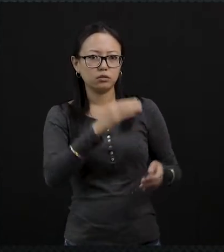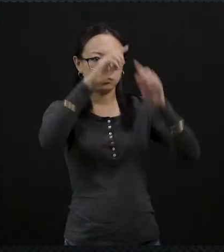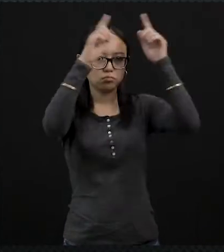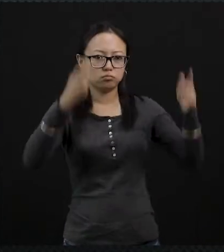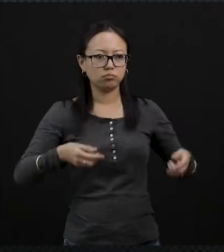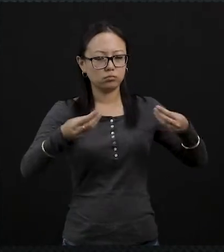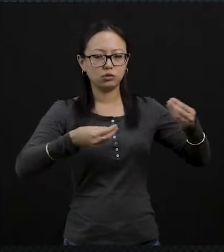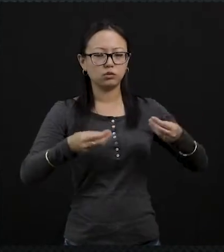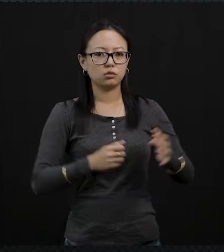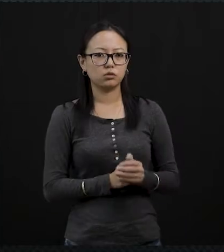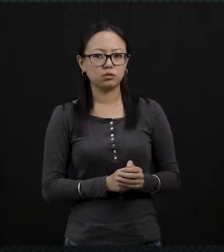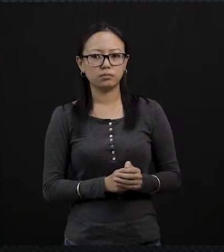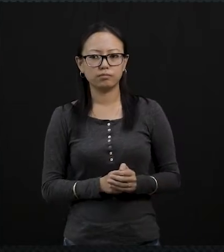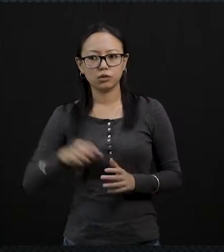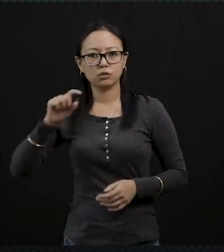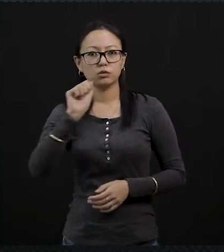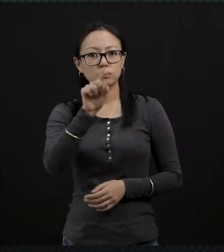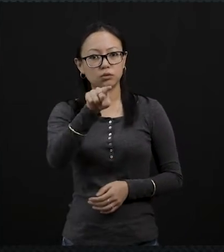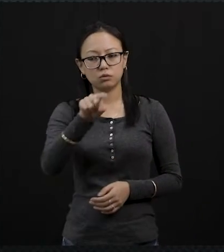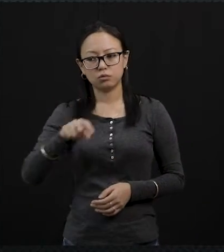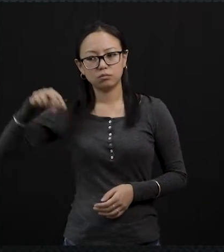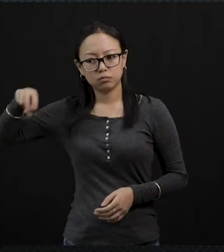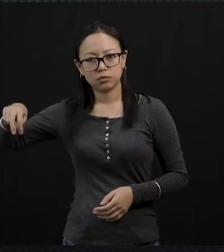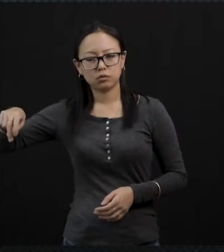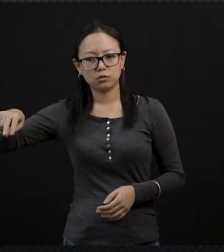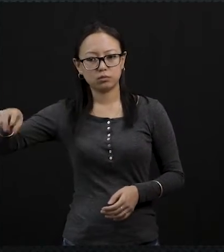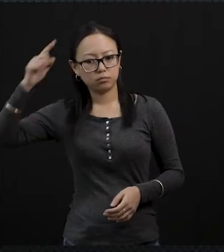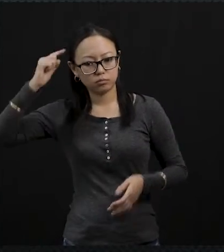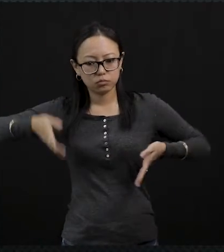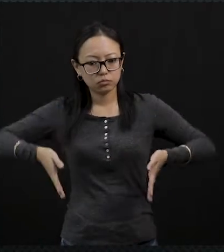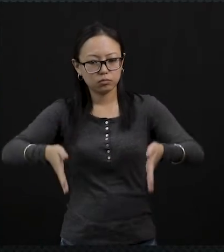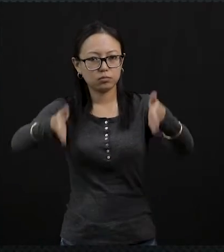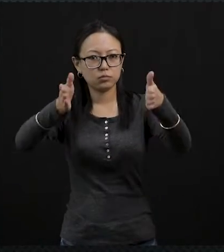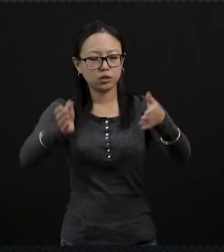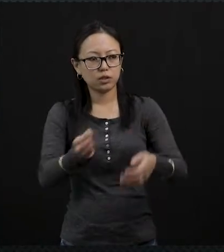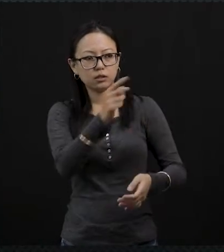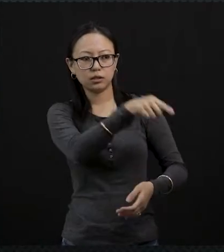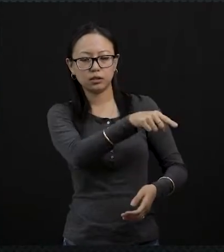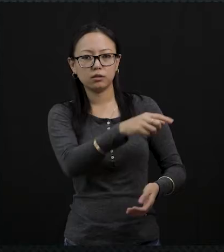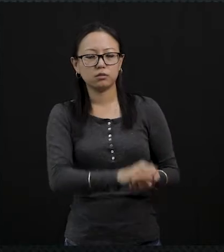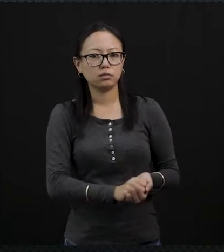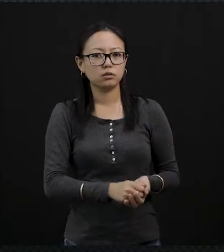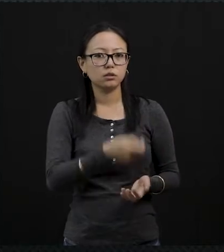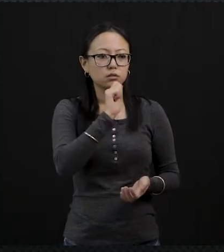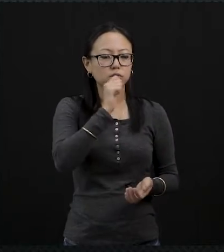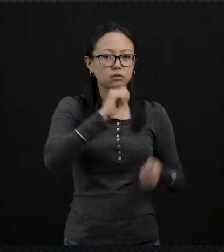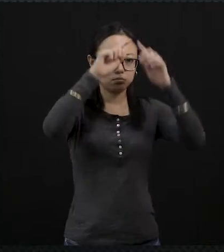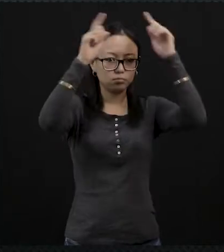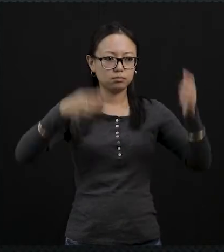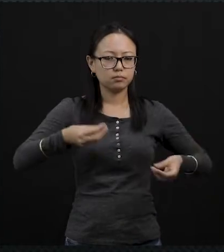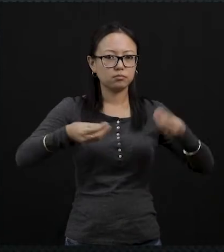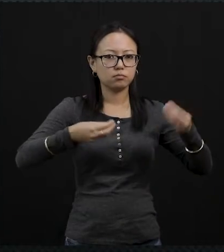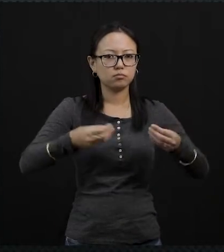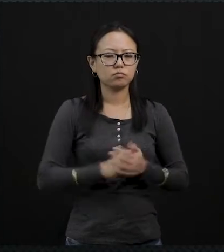the right side there is an ice cream shop. And who don't like ice cream, right? We all like ice cream of